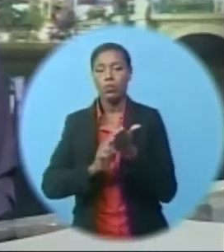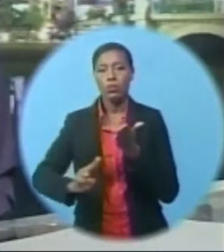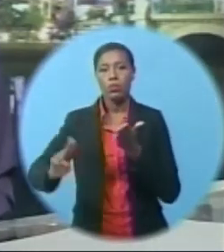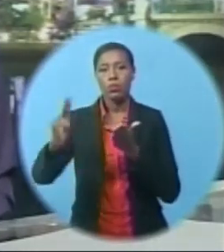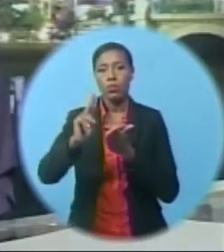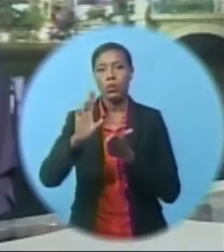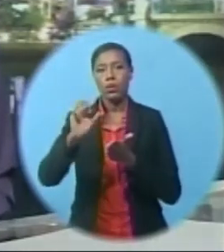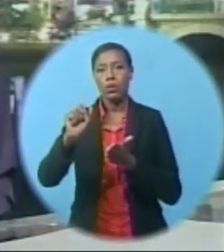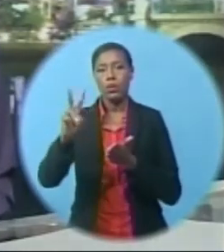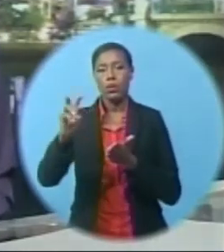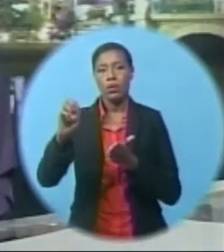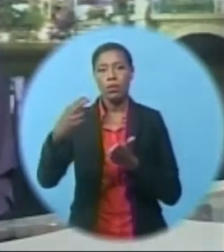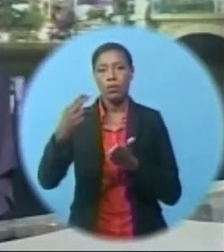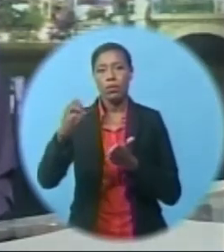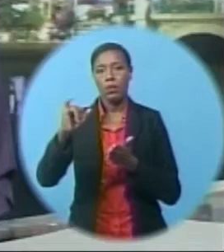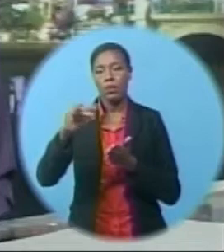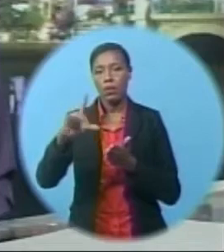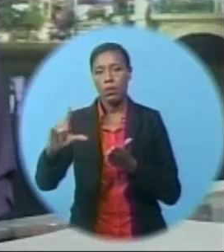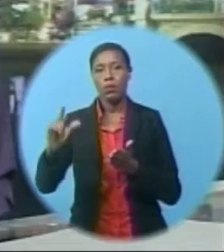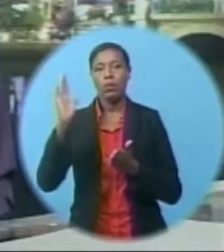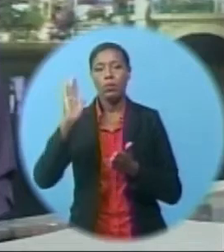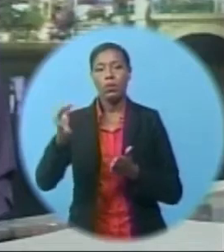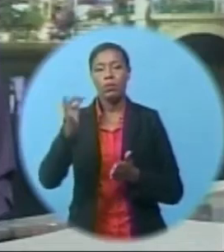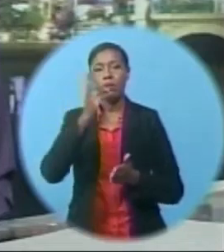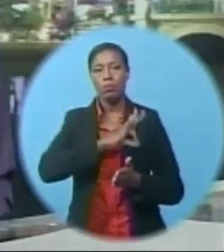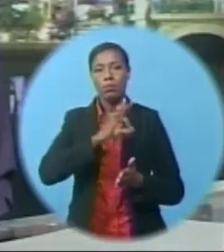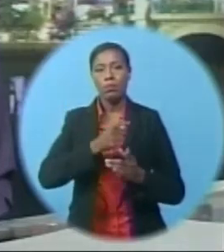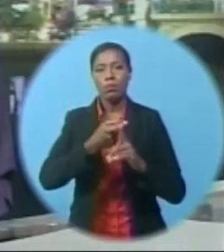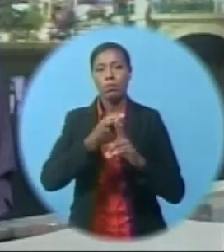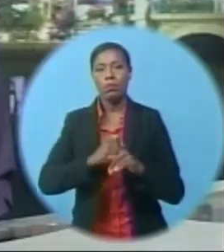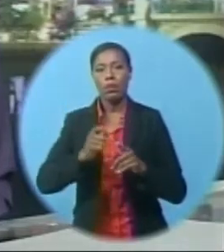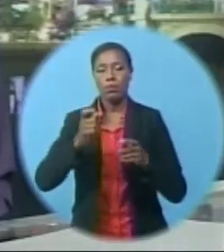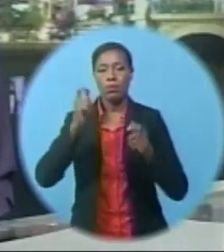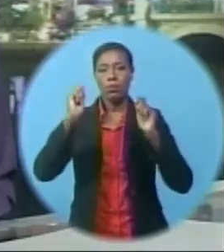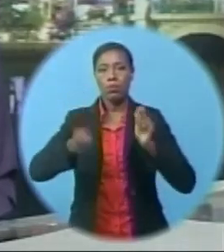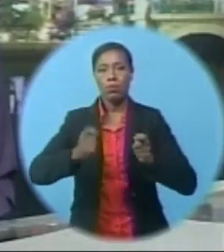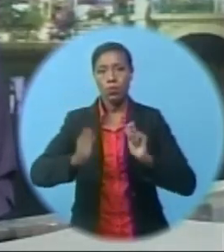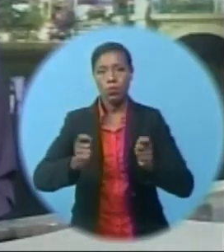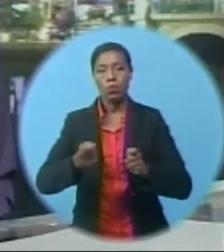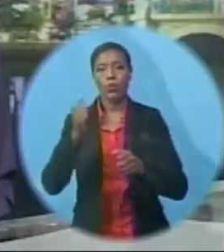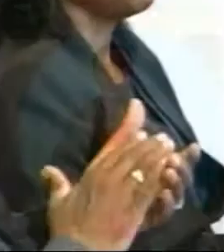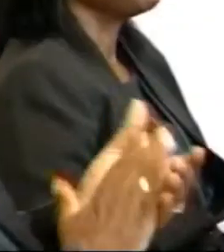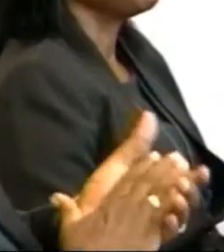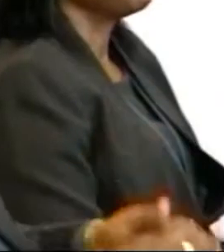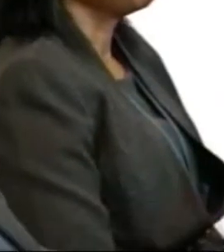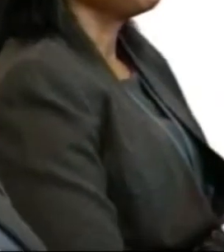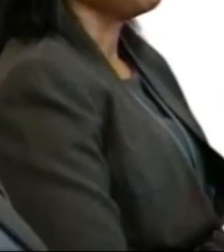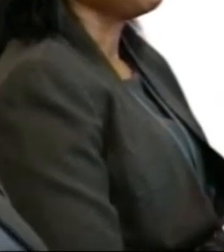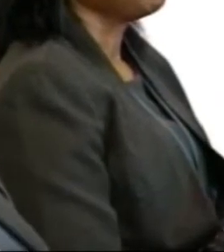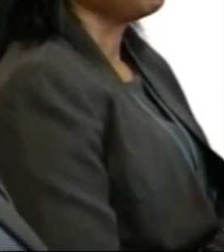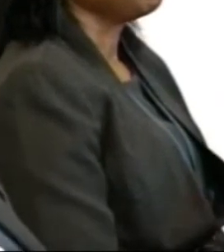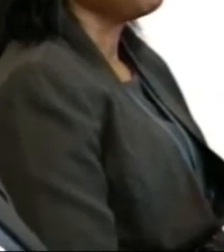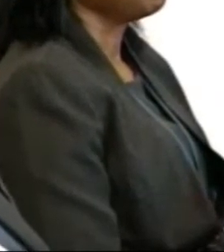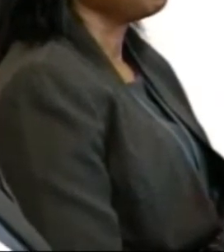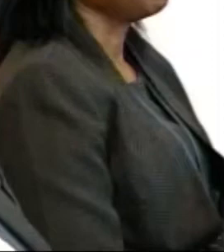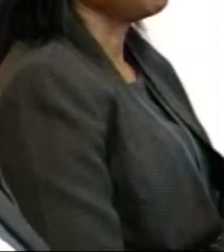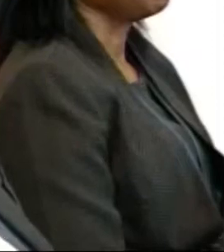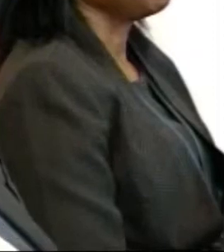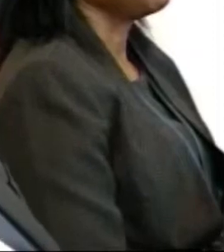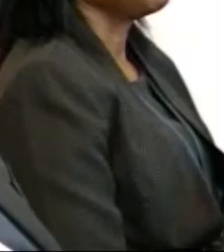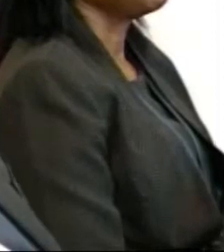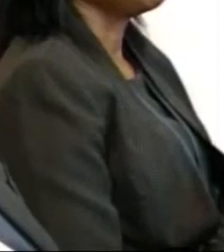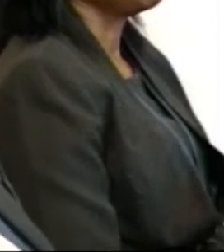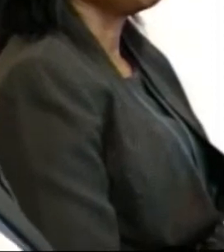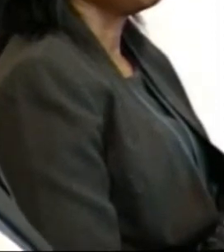Hill campus will be able to benefit from internships at the Supreme Court. This comes as the university and the Supreme Court